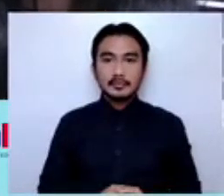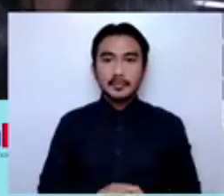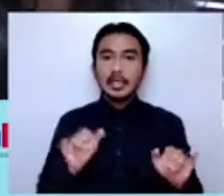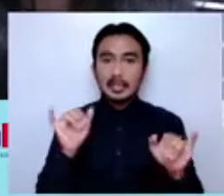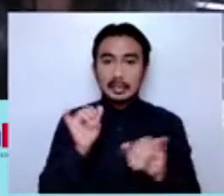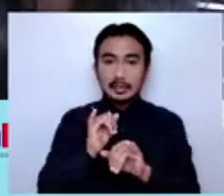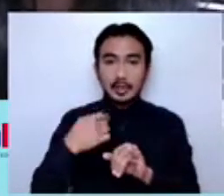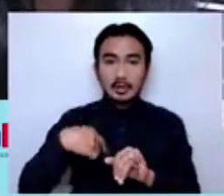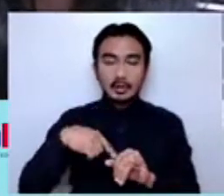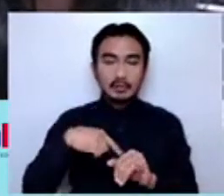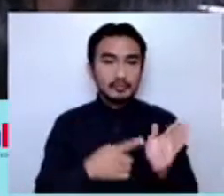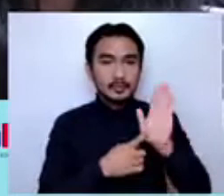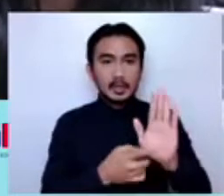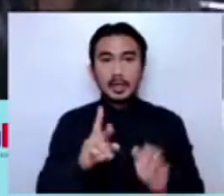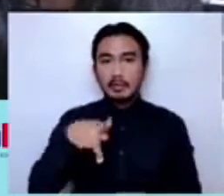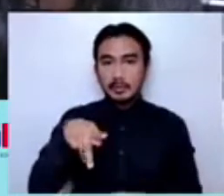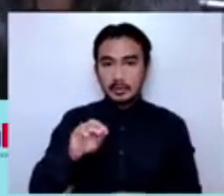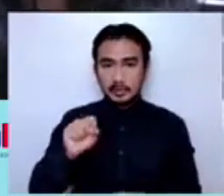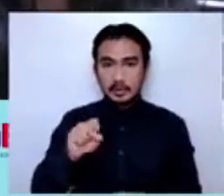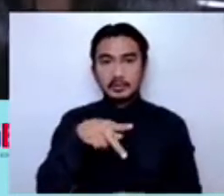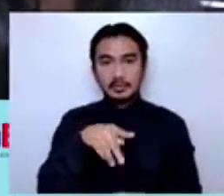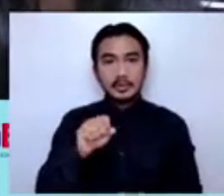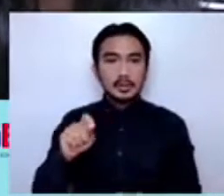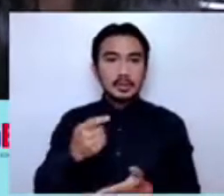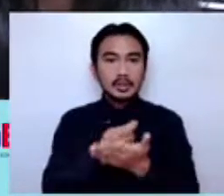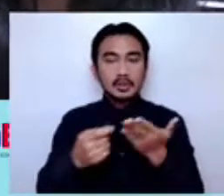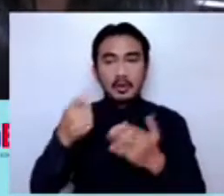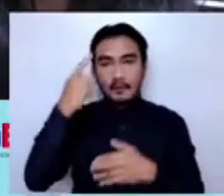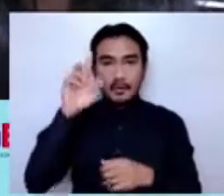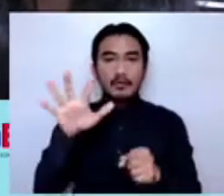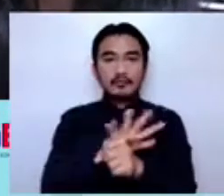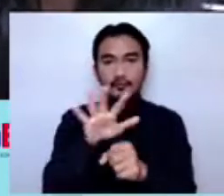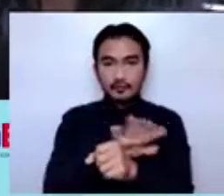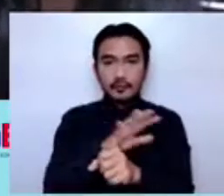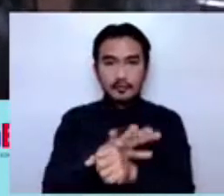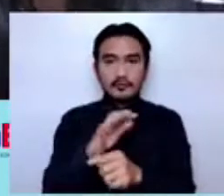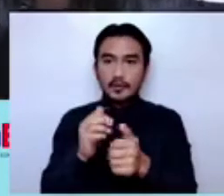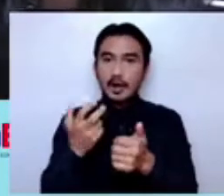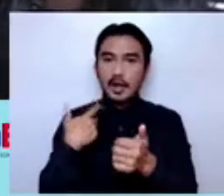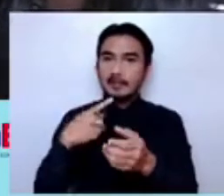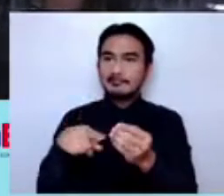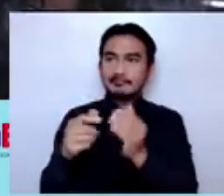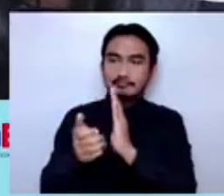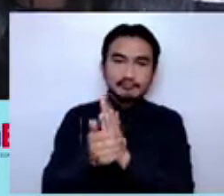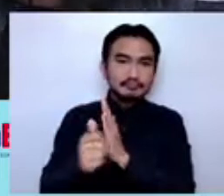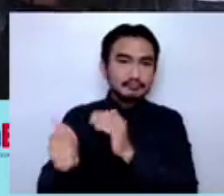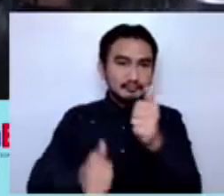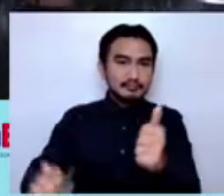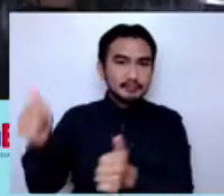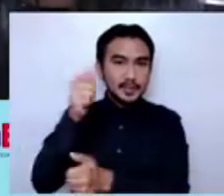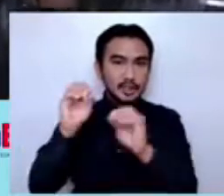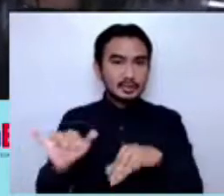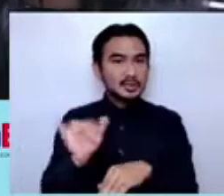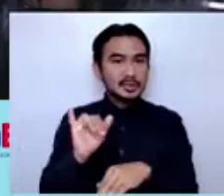you the RPMS-PPST tools for our full-time proficient and highly proficient teacher broadcasters. So